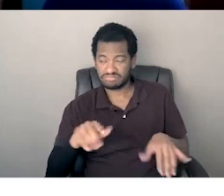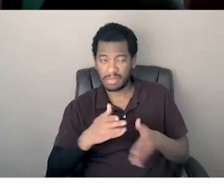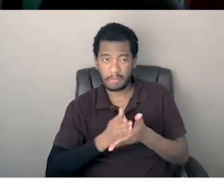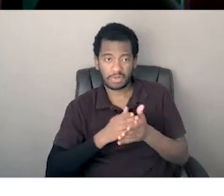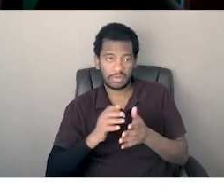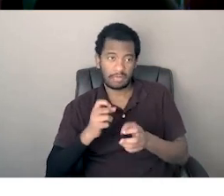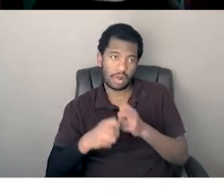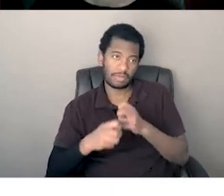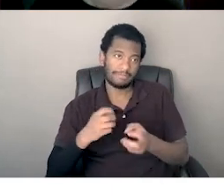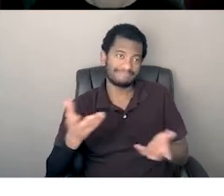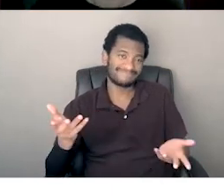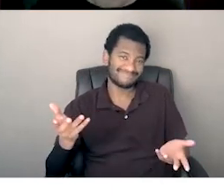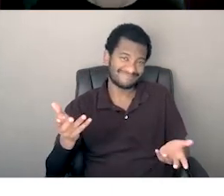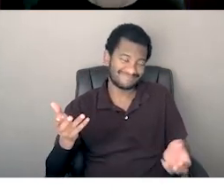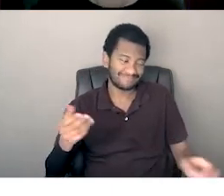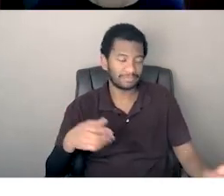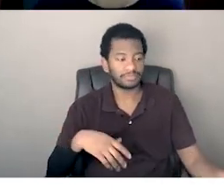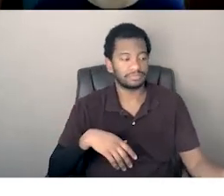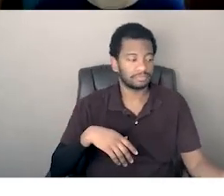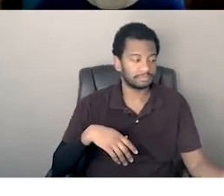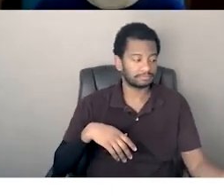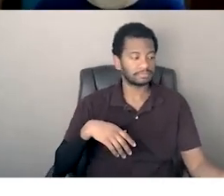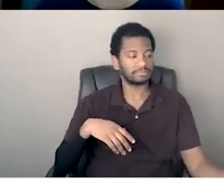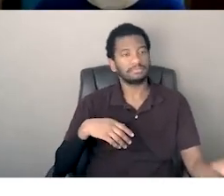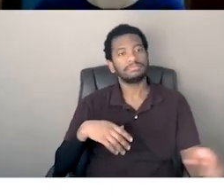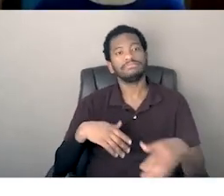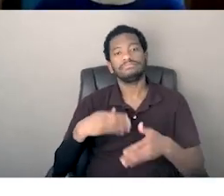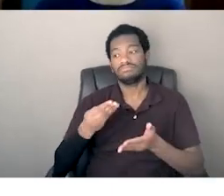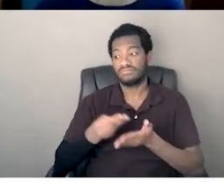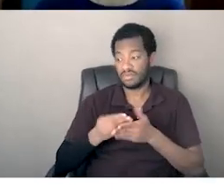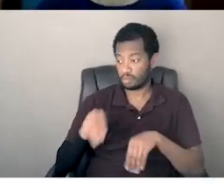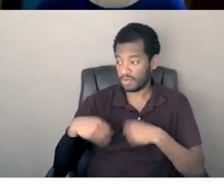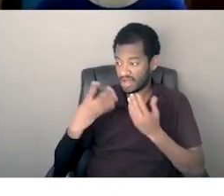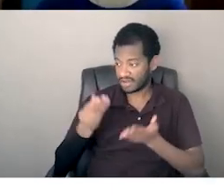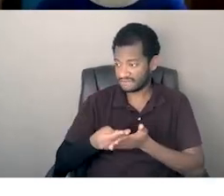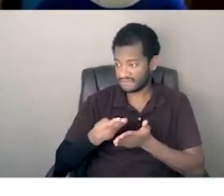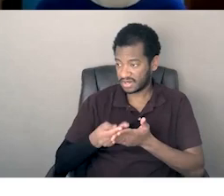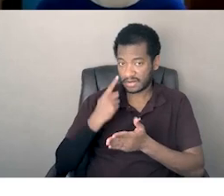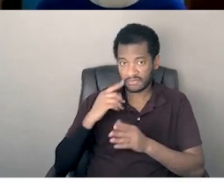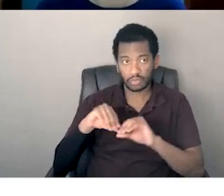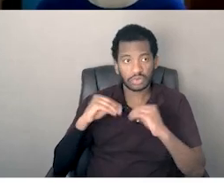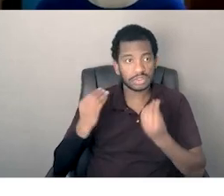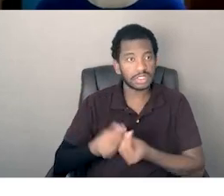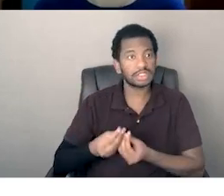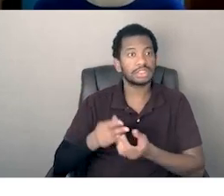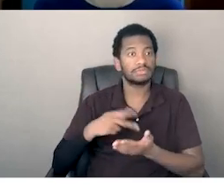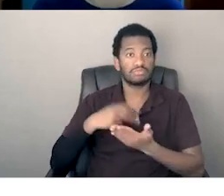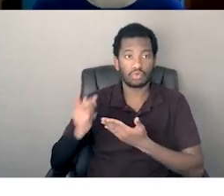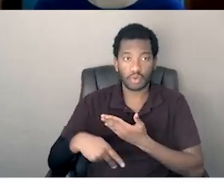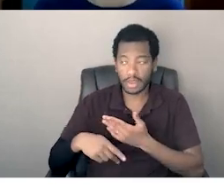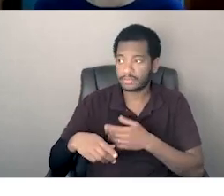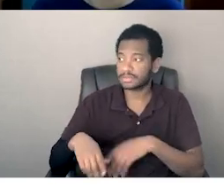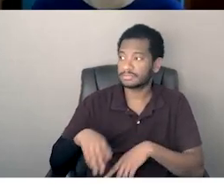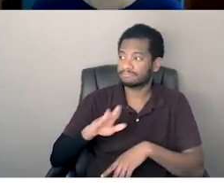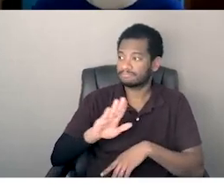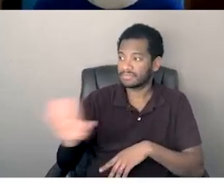So funding organizations and programs that have an interest in actually fixing the systemic barriers and not just working around them,